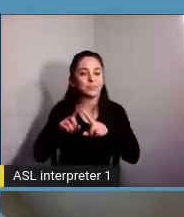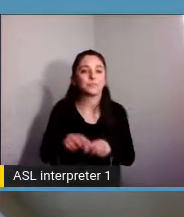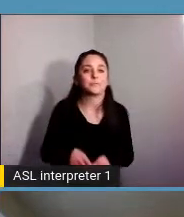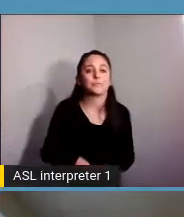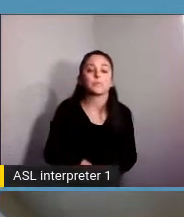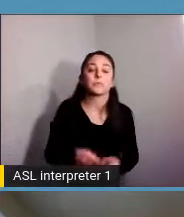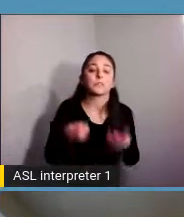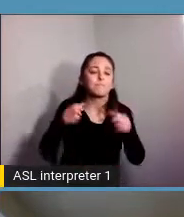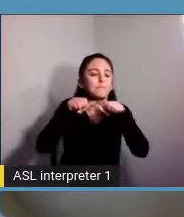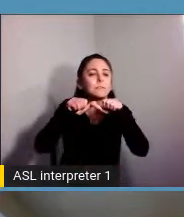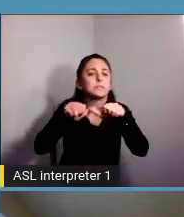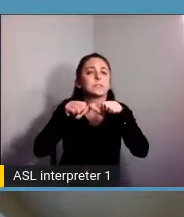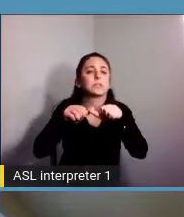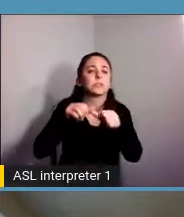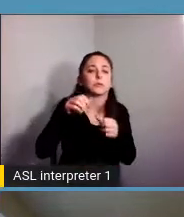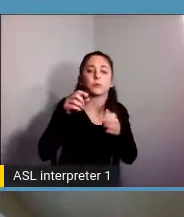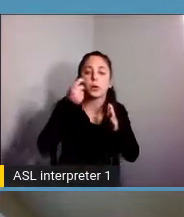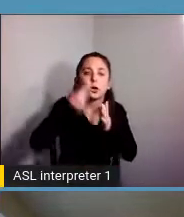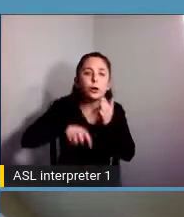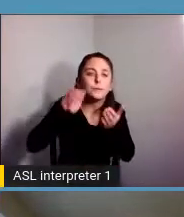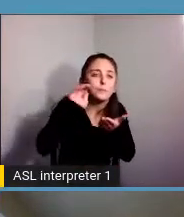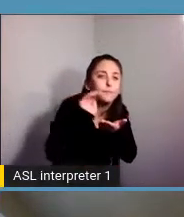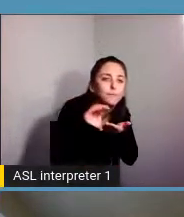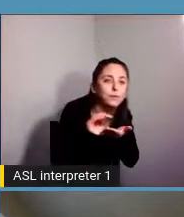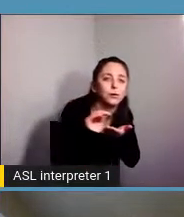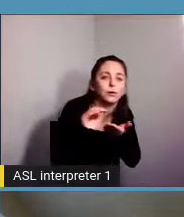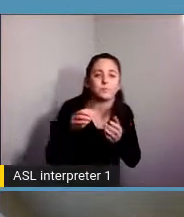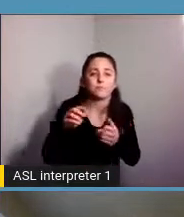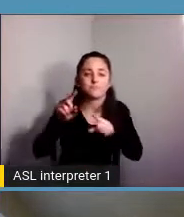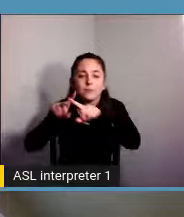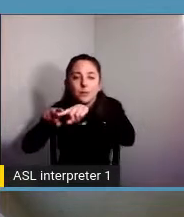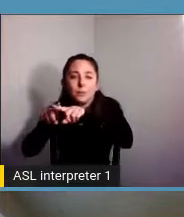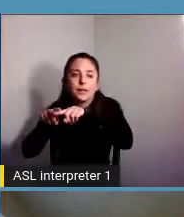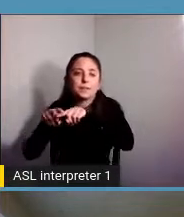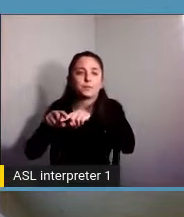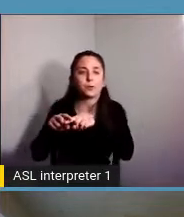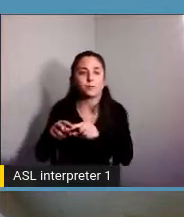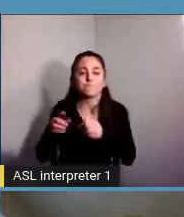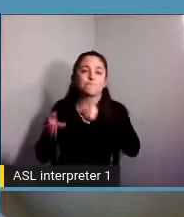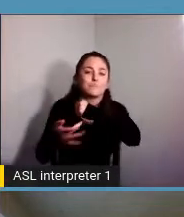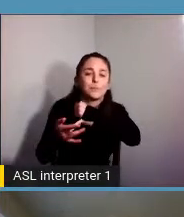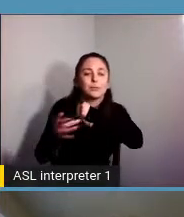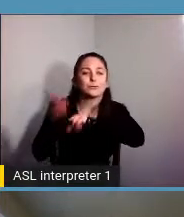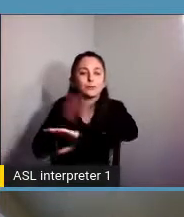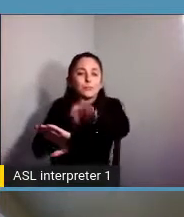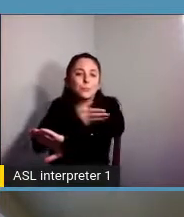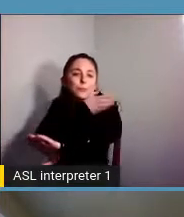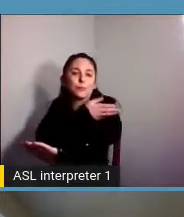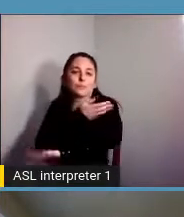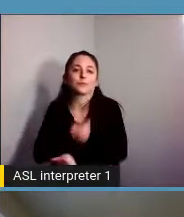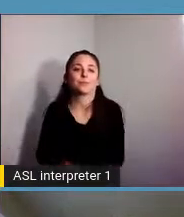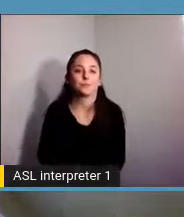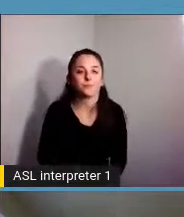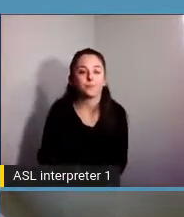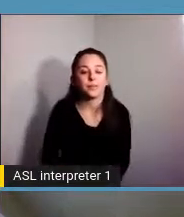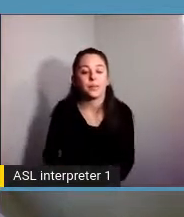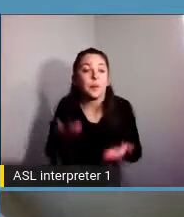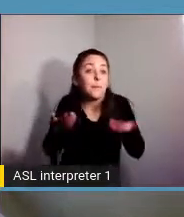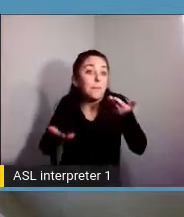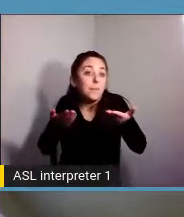affordable. Sometimes when your challenges have to be done right, it might not be ready. You might want to